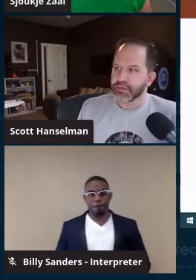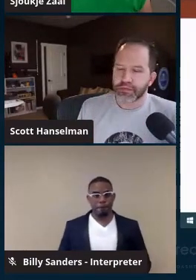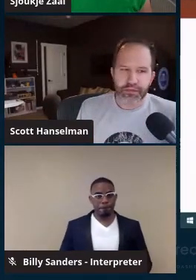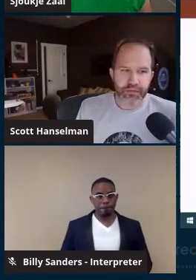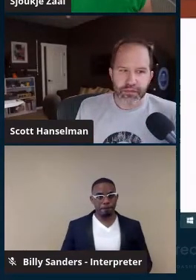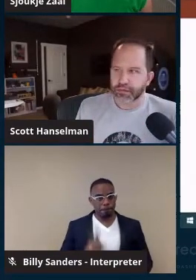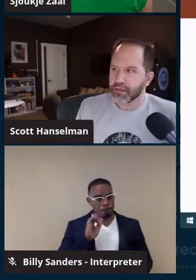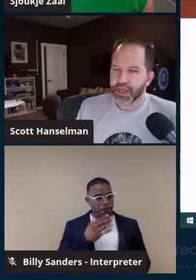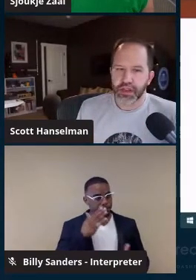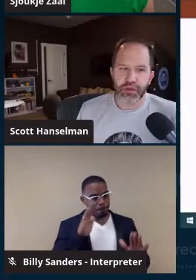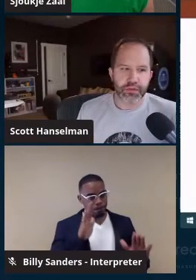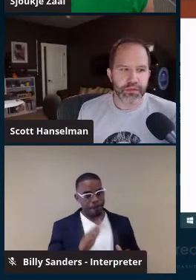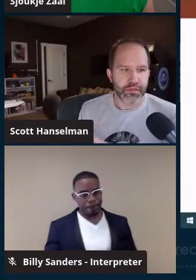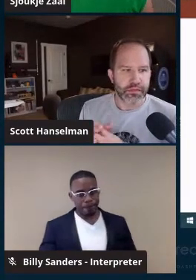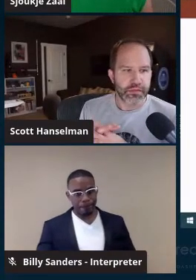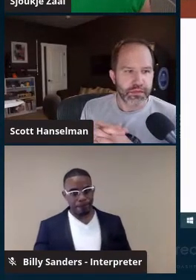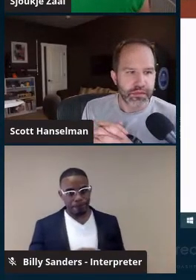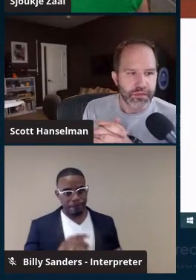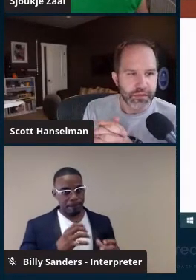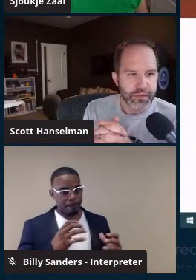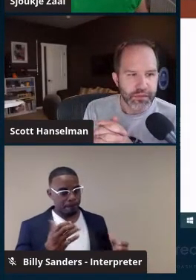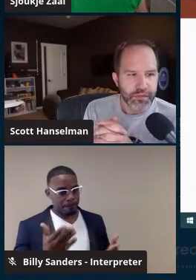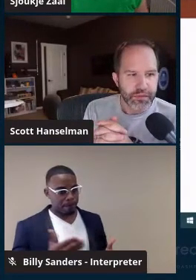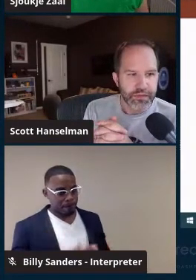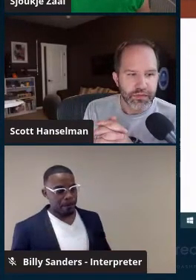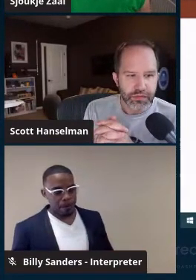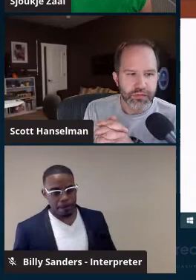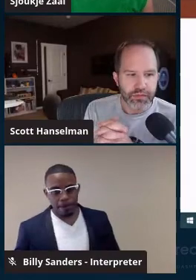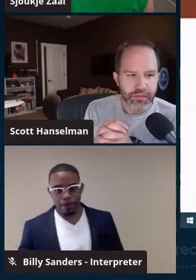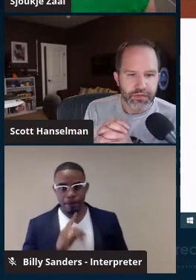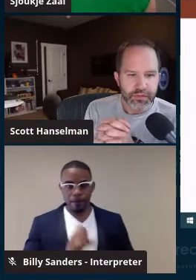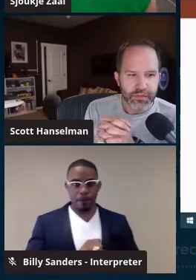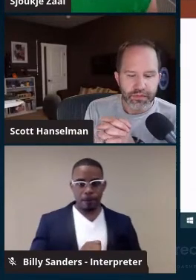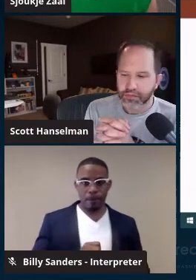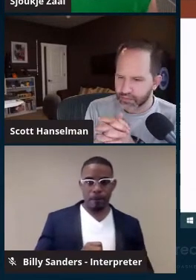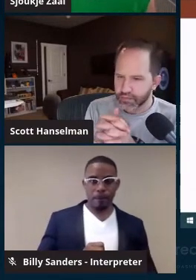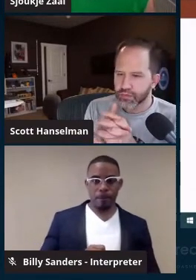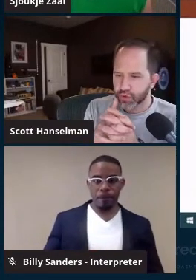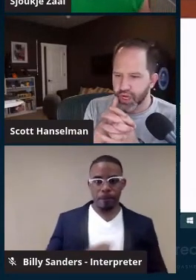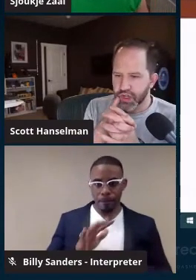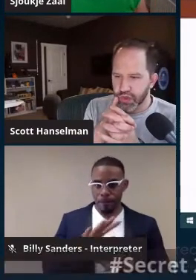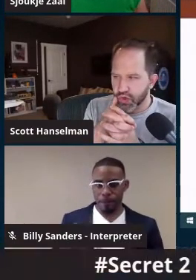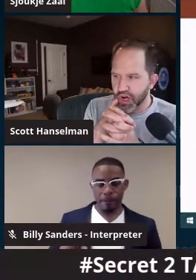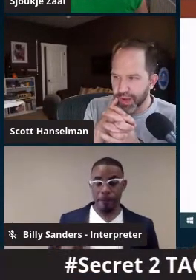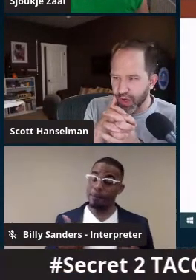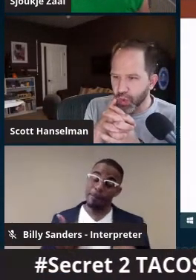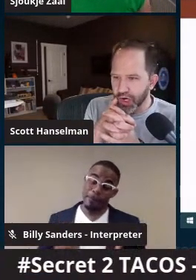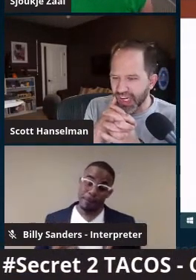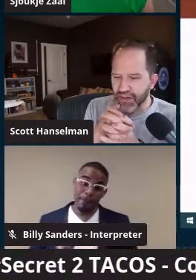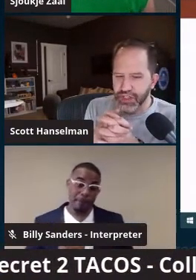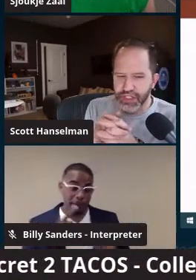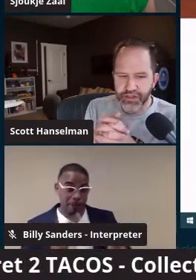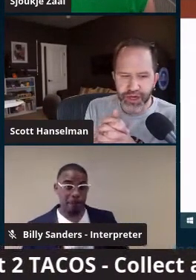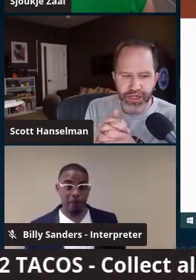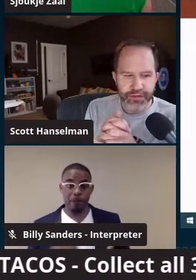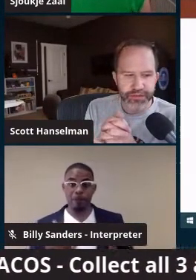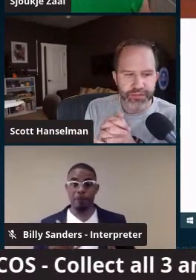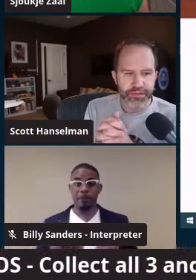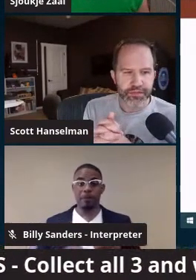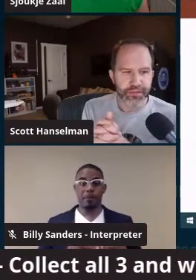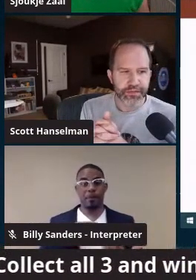very great. Using a lot of great services. Really, really awesome. Trying to make it work and have it save